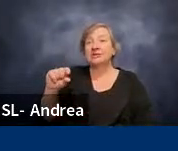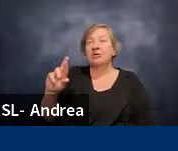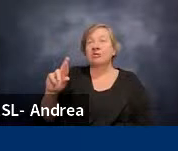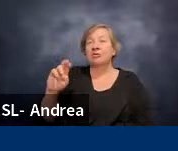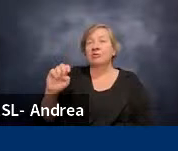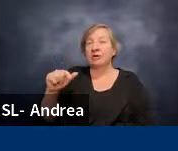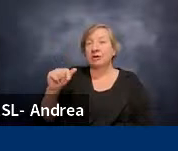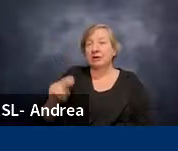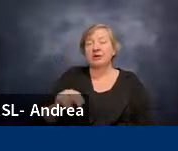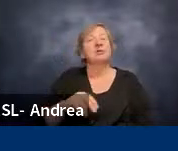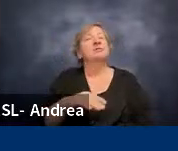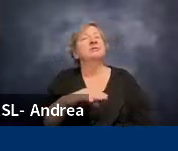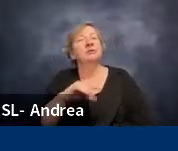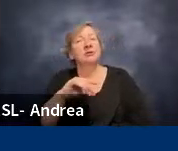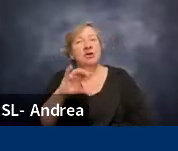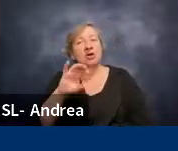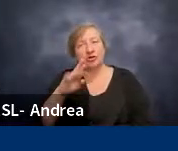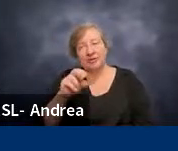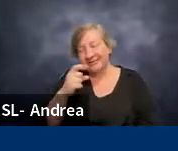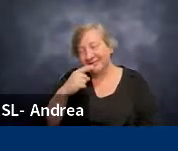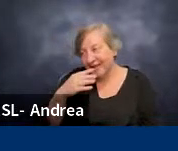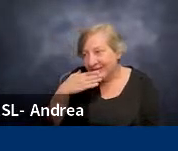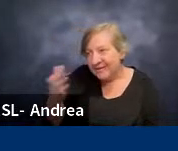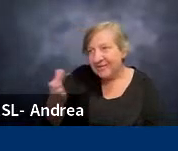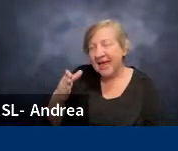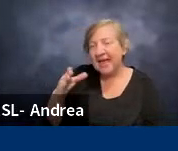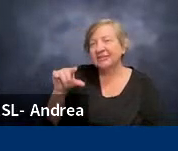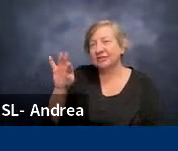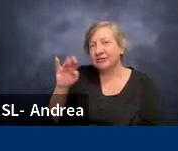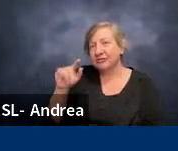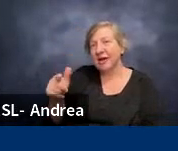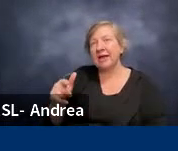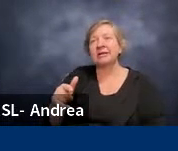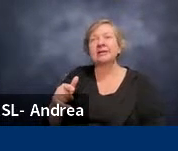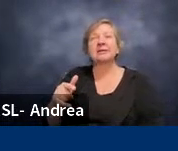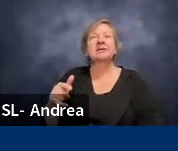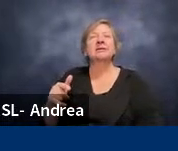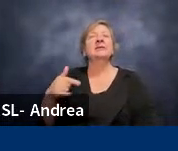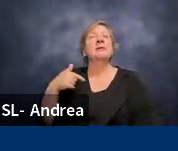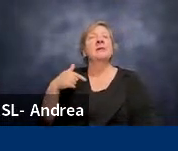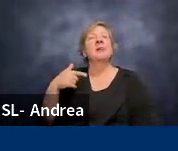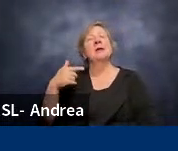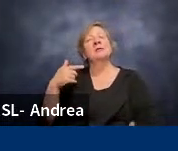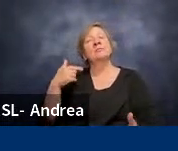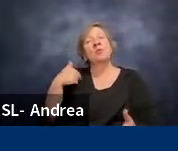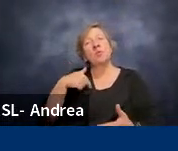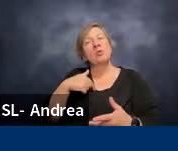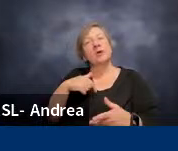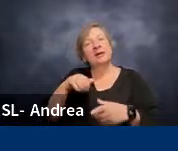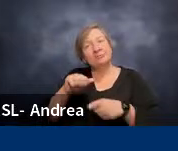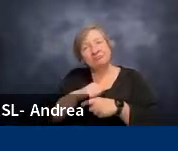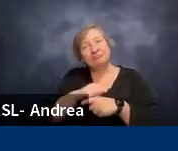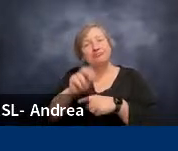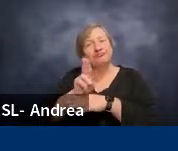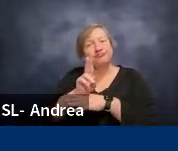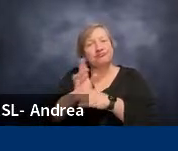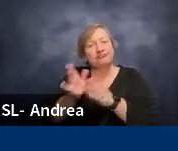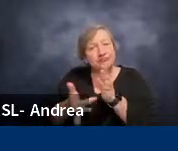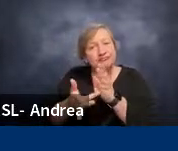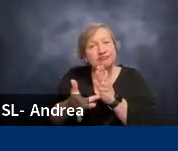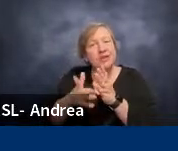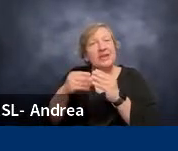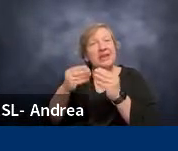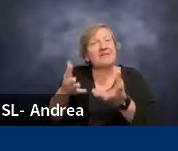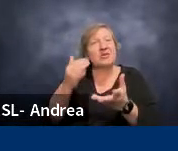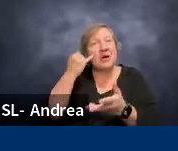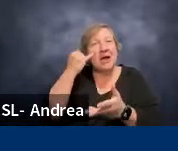Thanks, Greg. Yeah, and as a technical practitioner, we want to make sure that we give you some ideas of